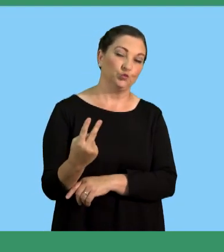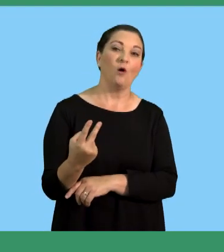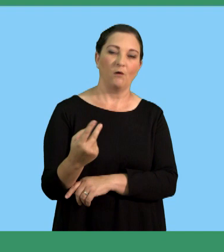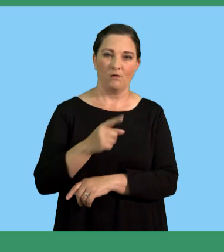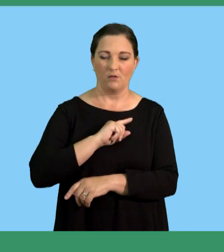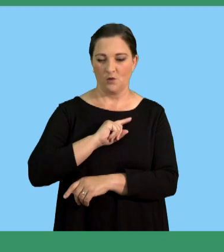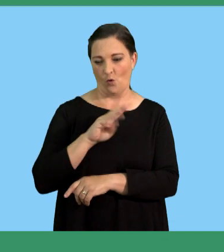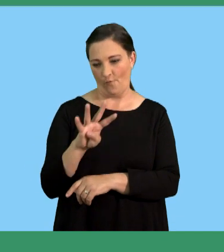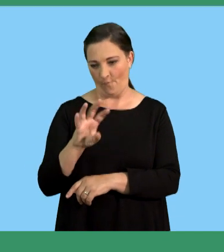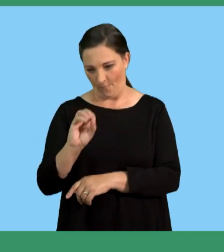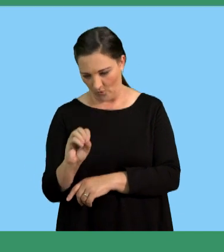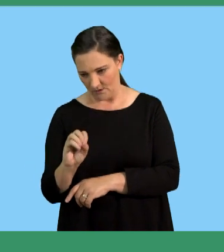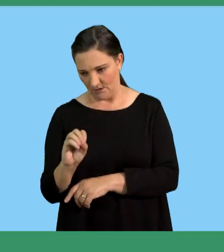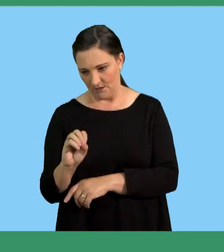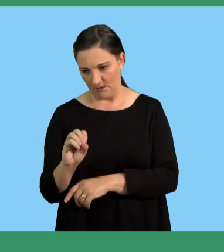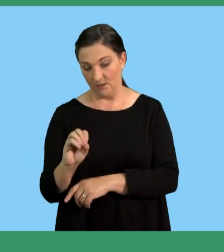40,